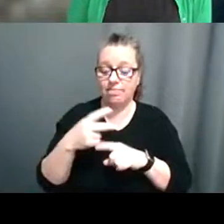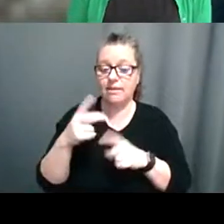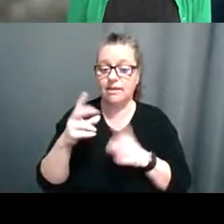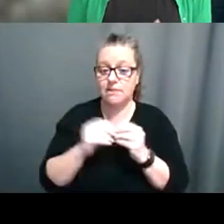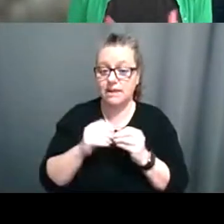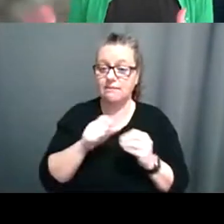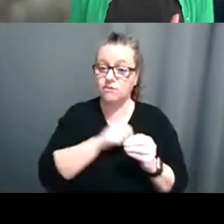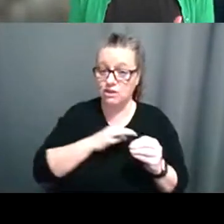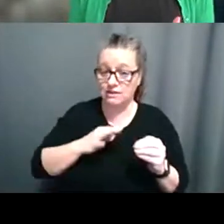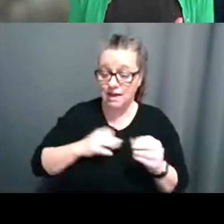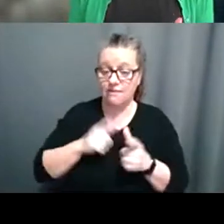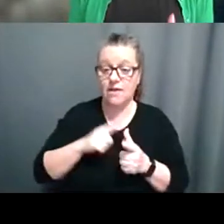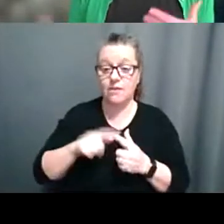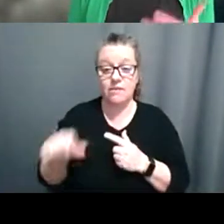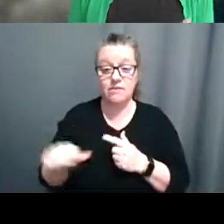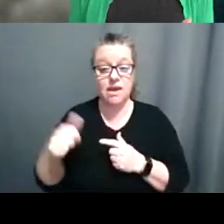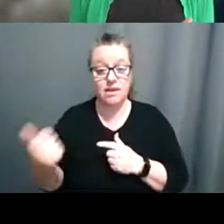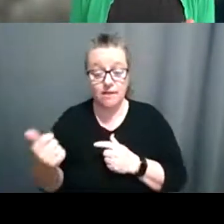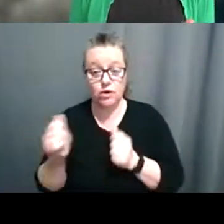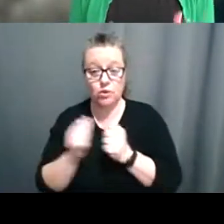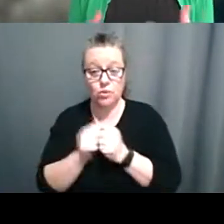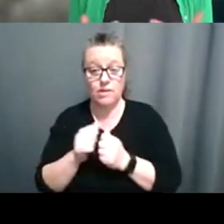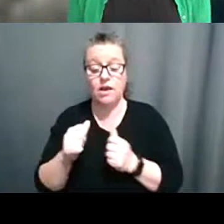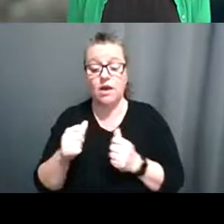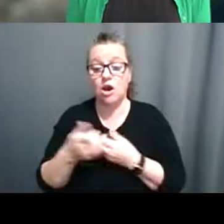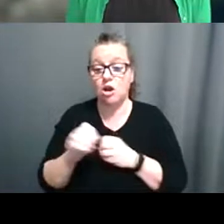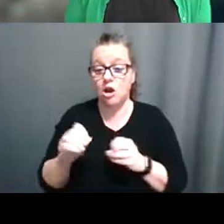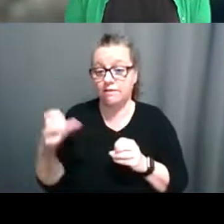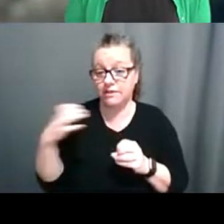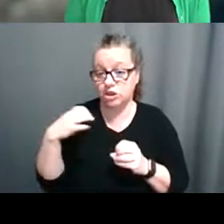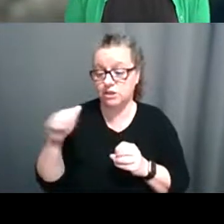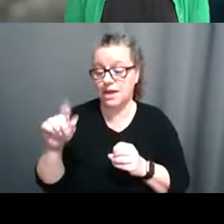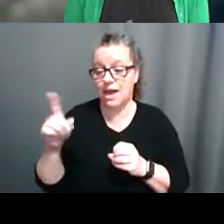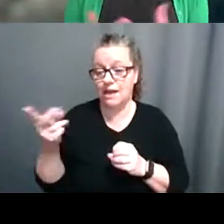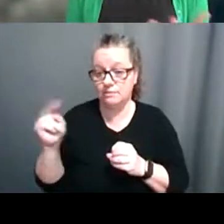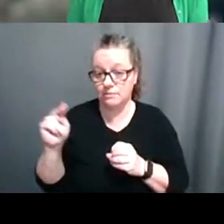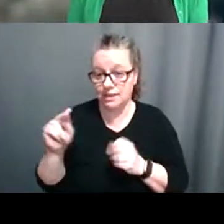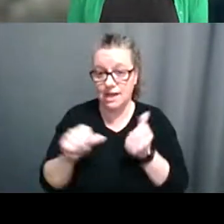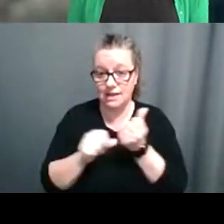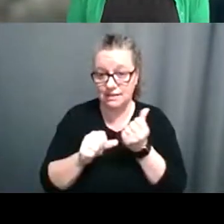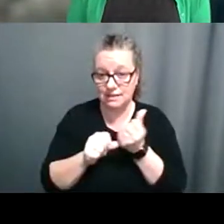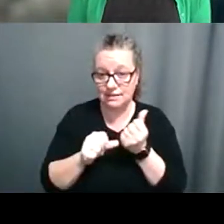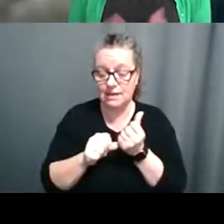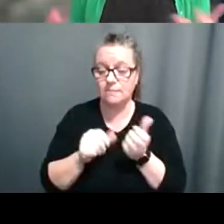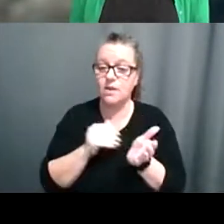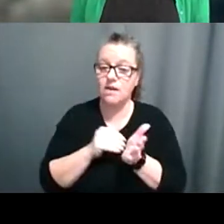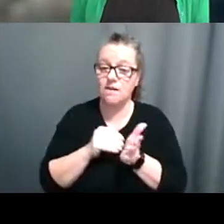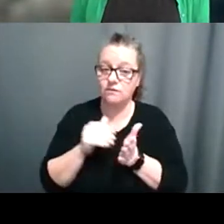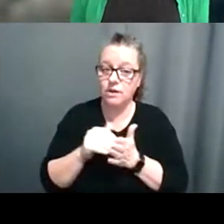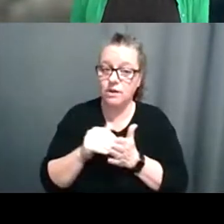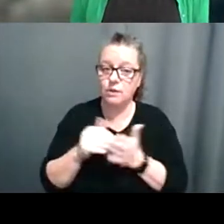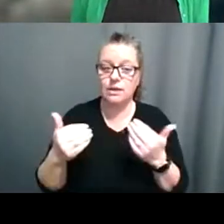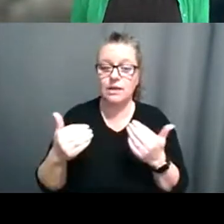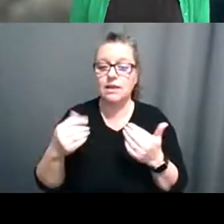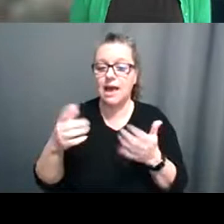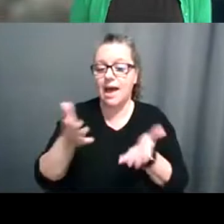staff and then another with our office chief and administrative assistant. I'll frequently ask what isn't